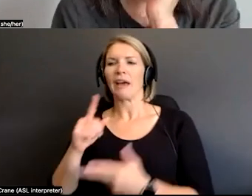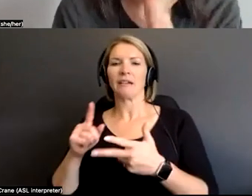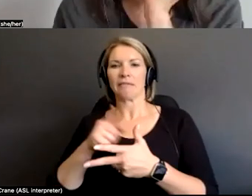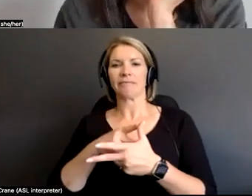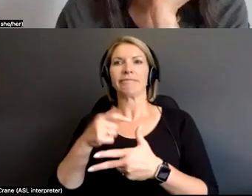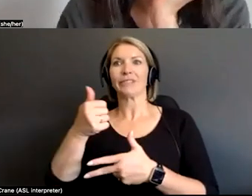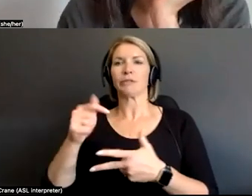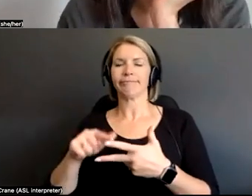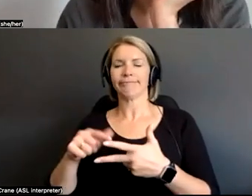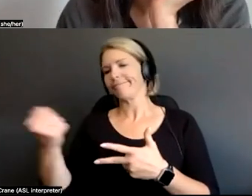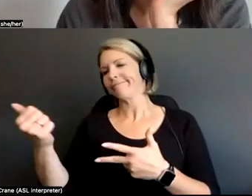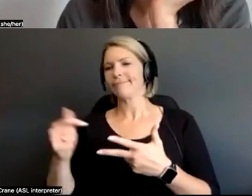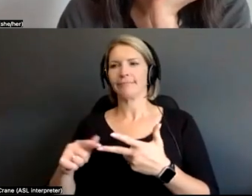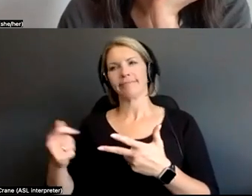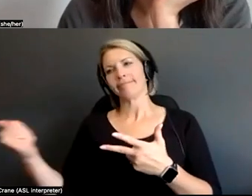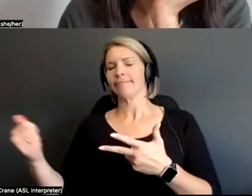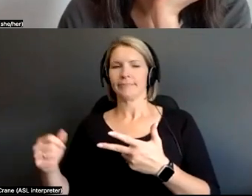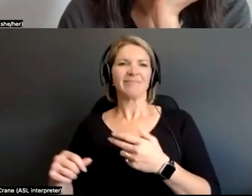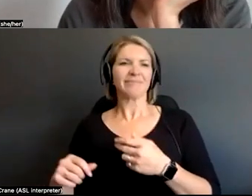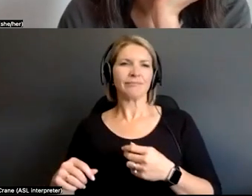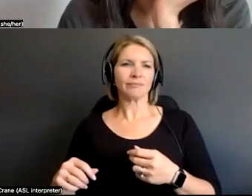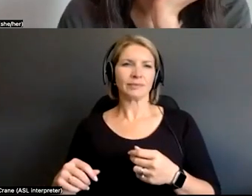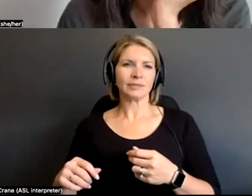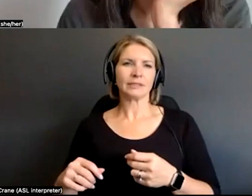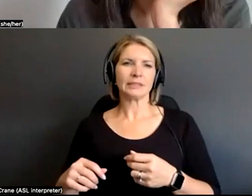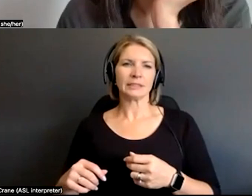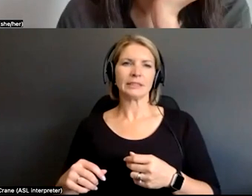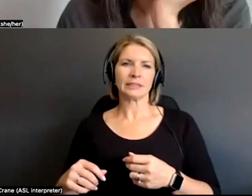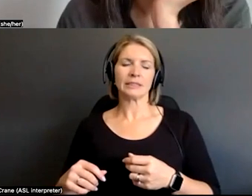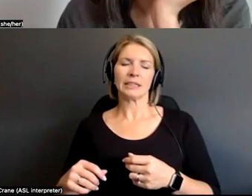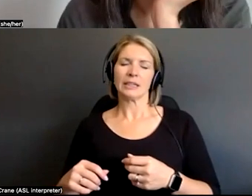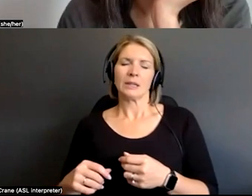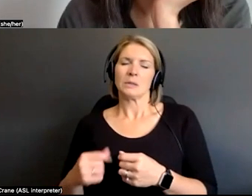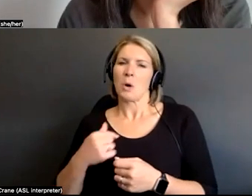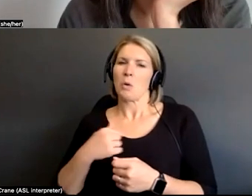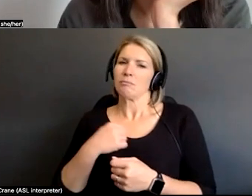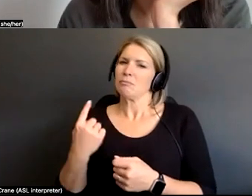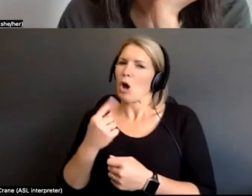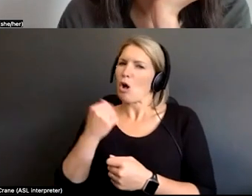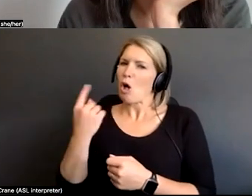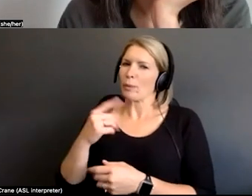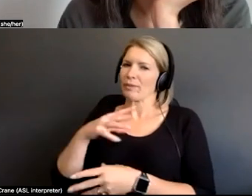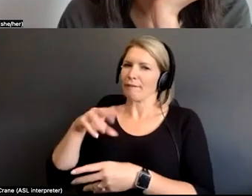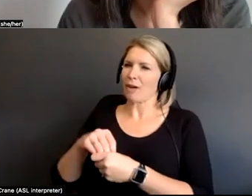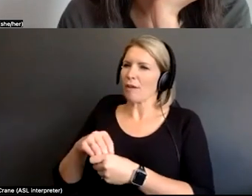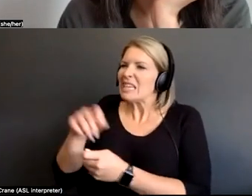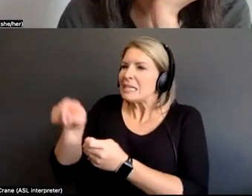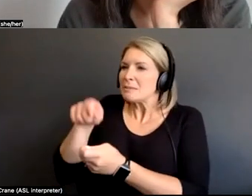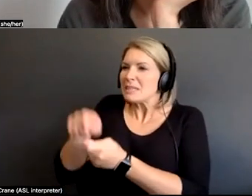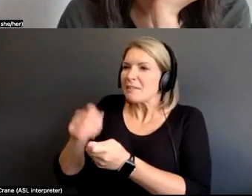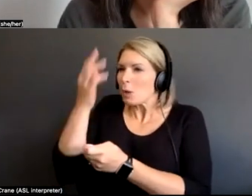one wasn't the right direction, we're going this way instead. So I don't know the specifics of why something was